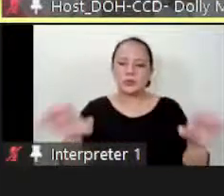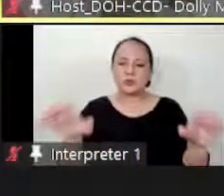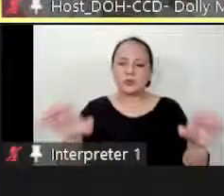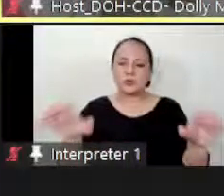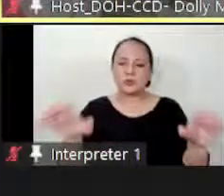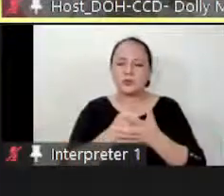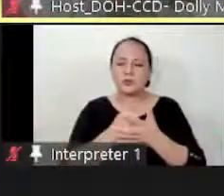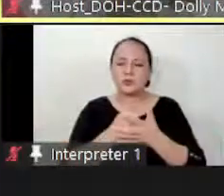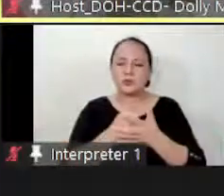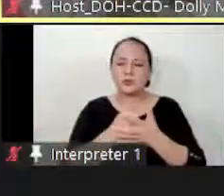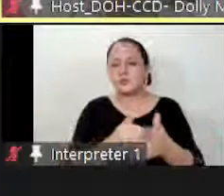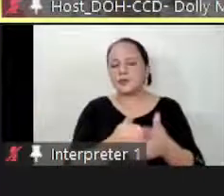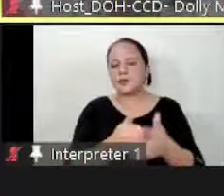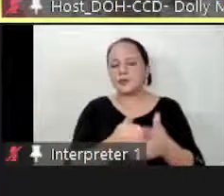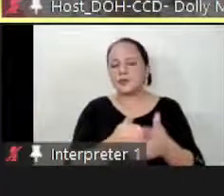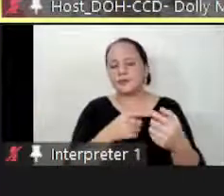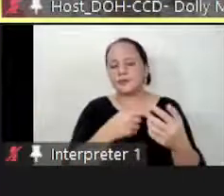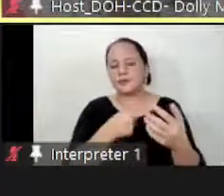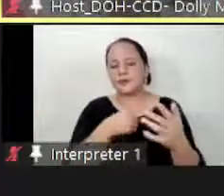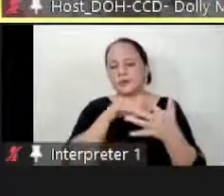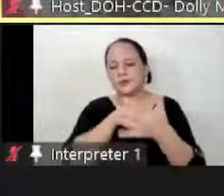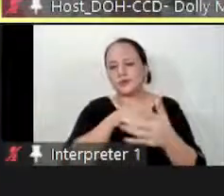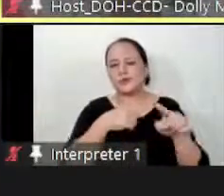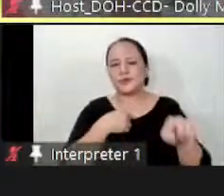counter this scourge of cancer.